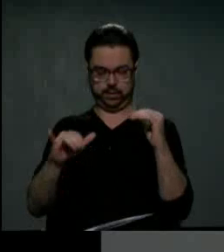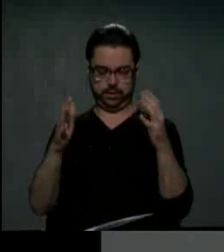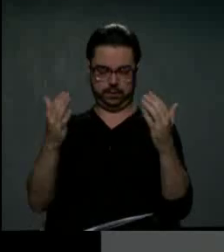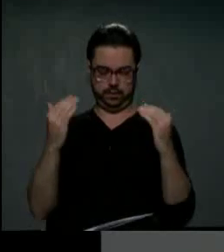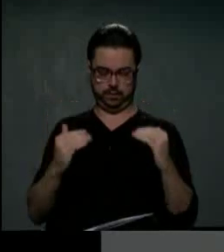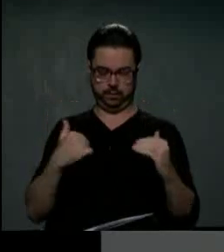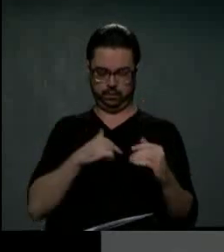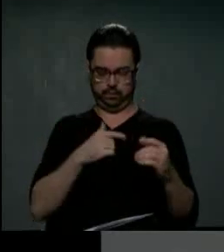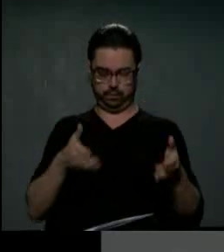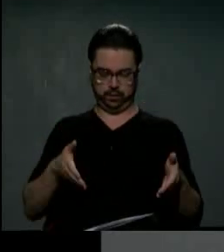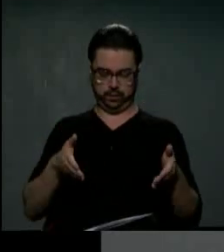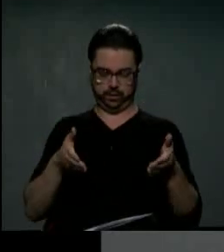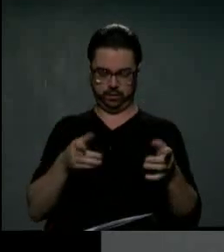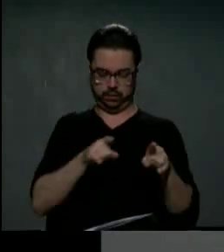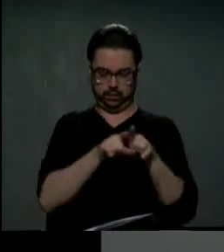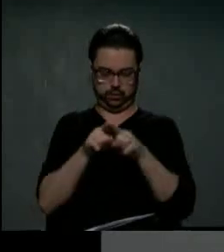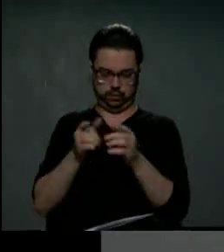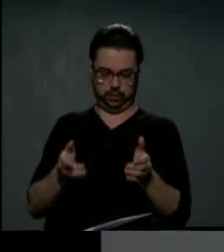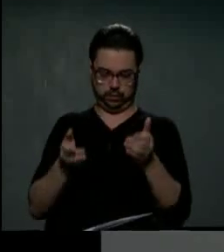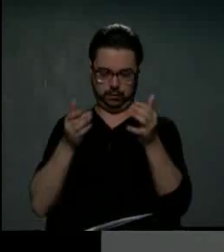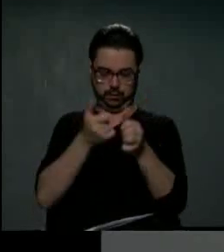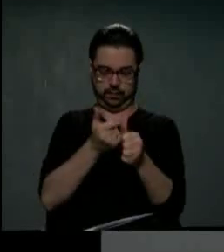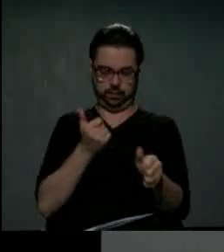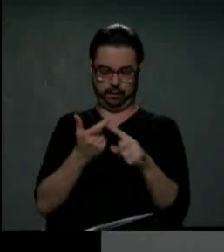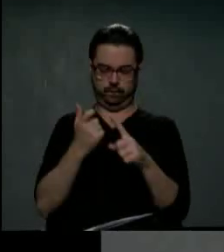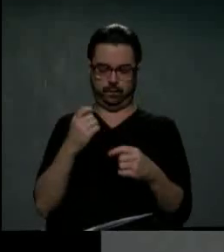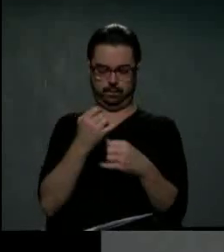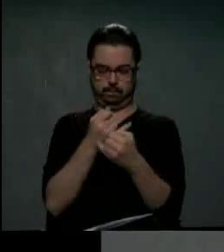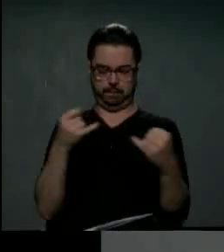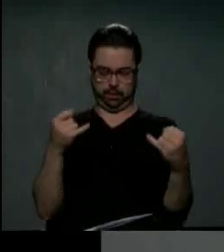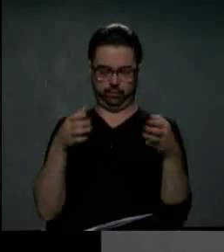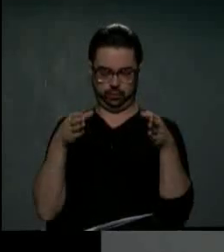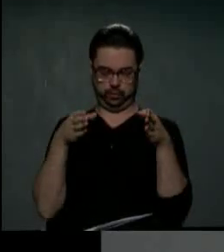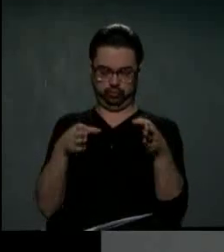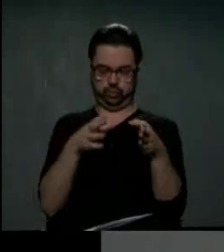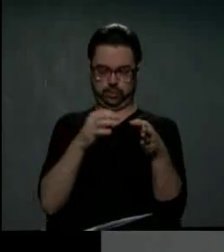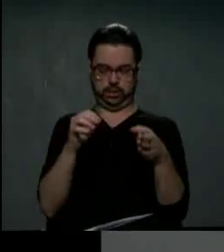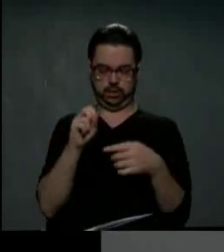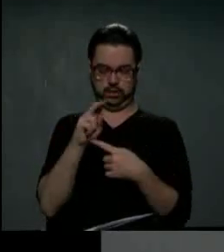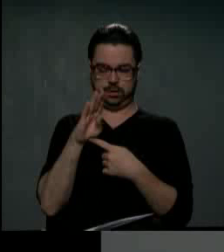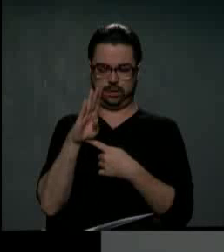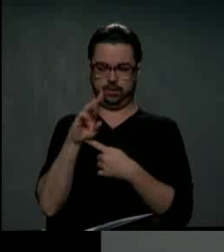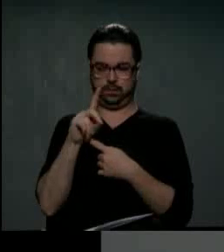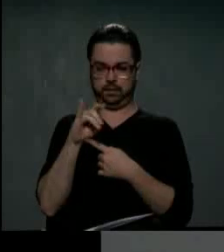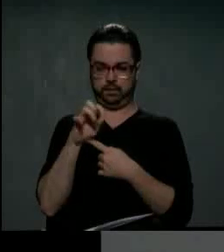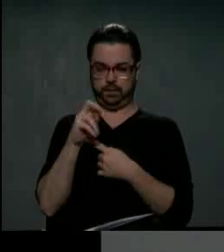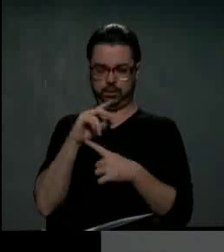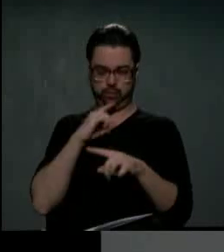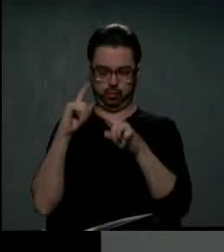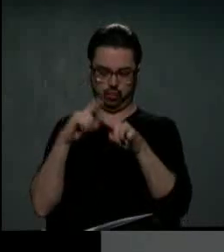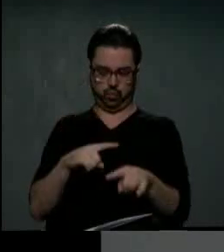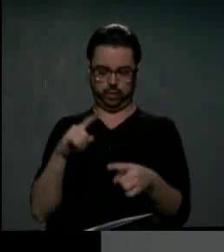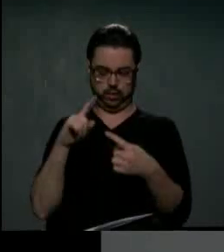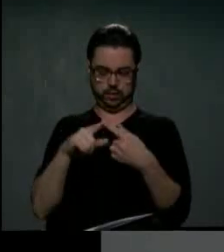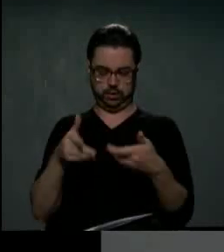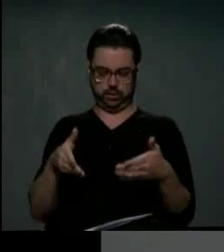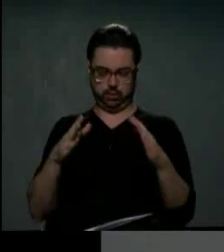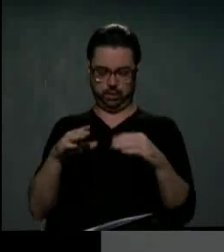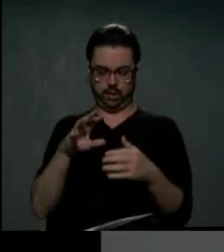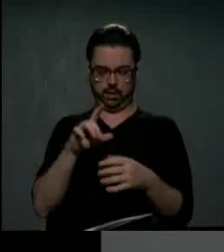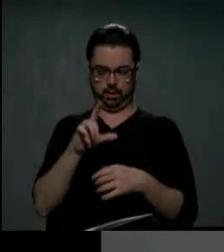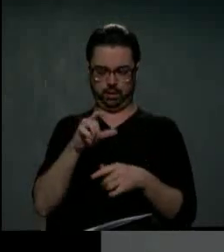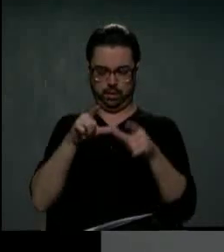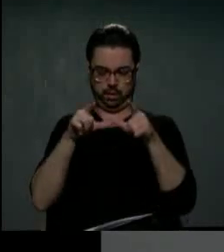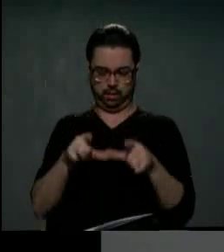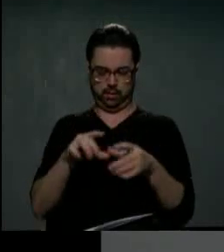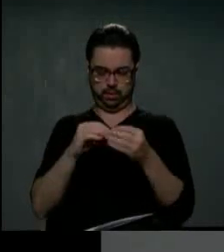to allow the driveway located on Lot 9 nearer the property line than typical ordinance standard. And staff recommends the street improvements adjacent to Lot